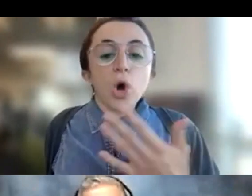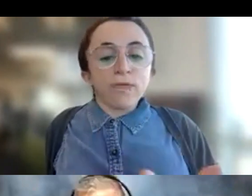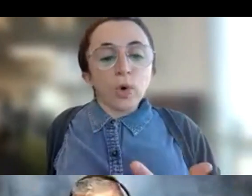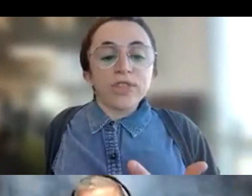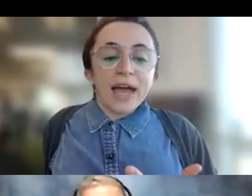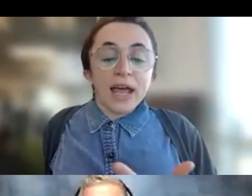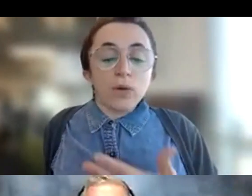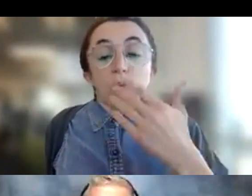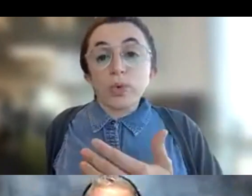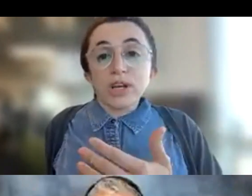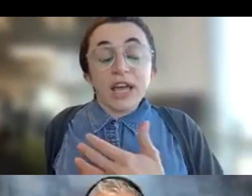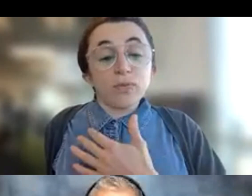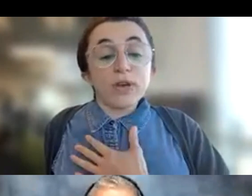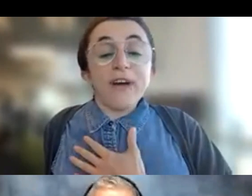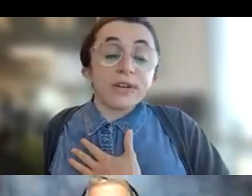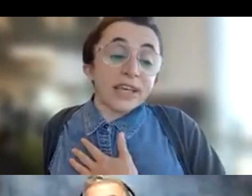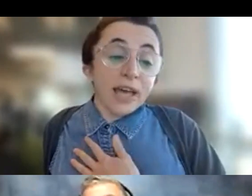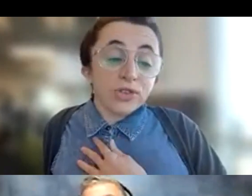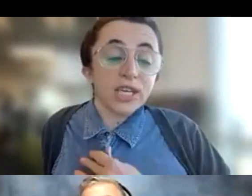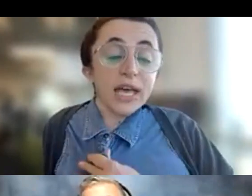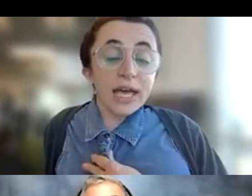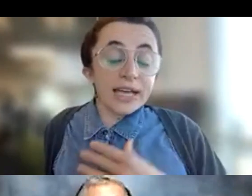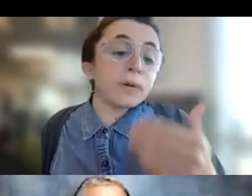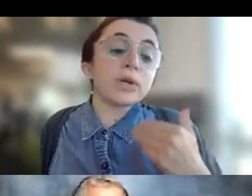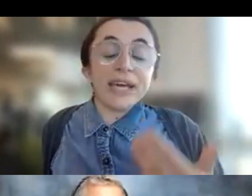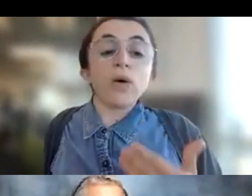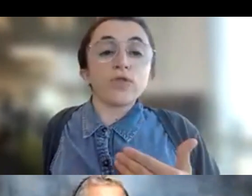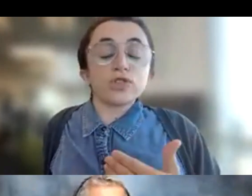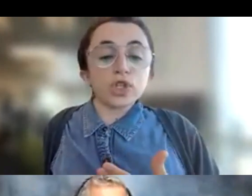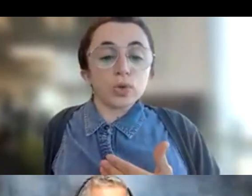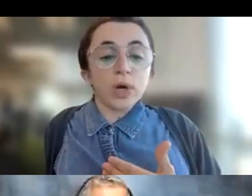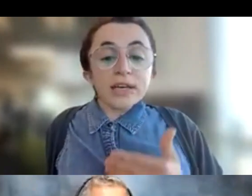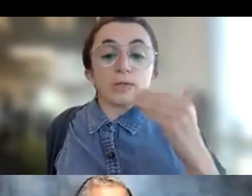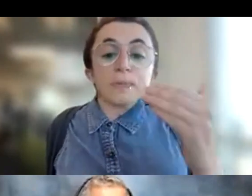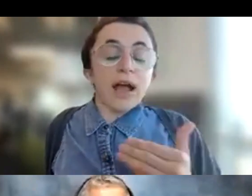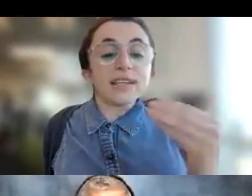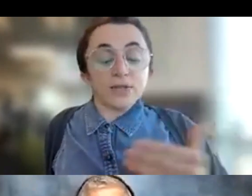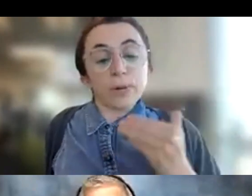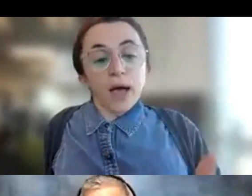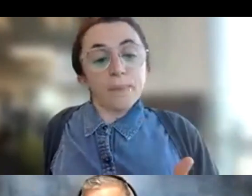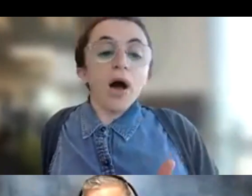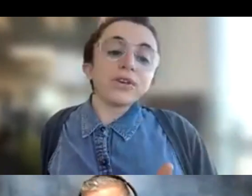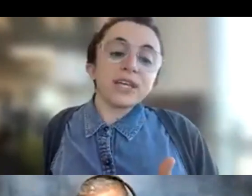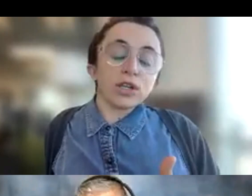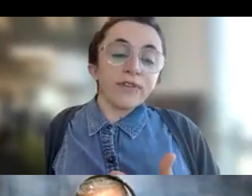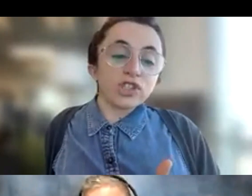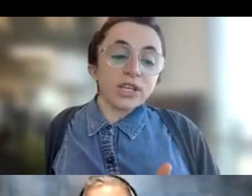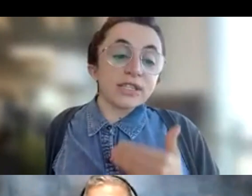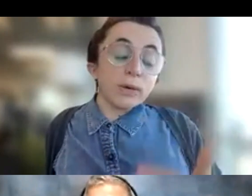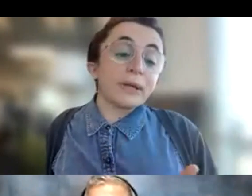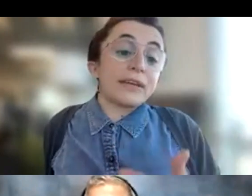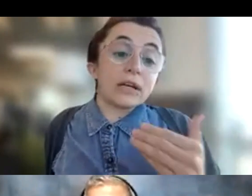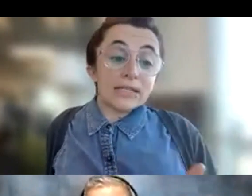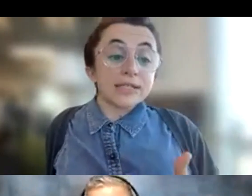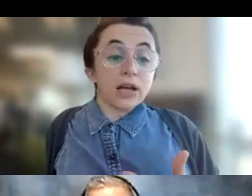I'm hopeful that, and we found at the Kelsey, it's been really helpful to spearhead different policy interventions